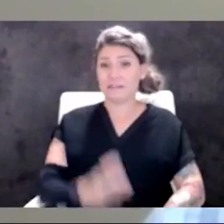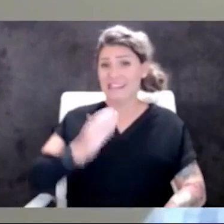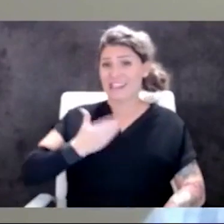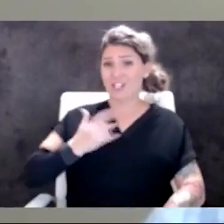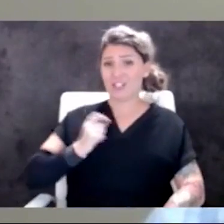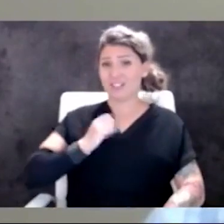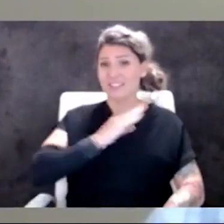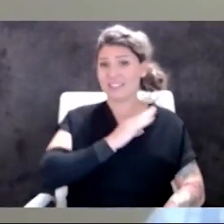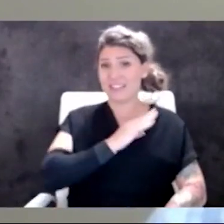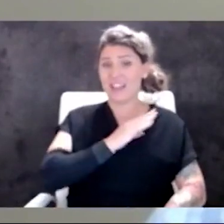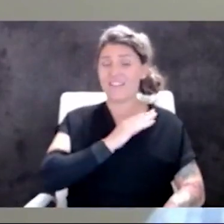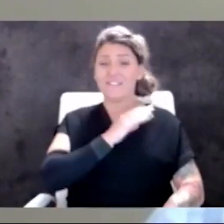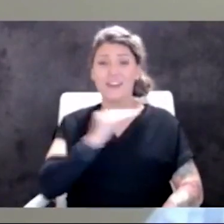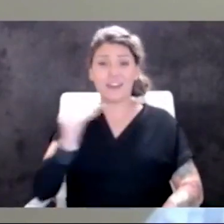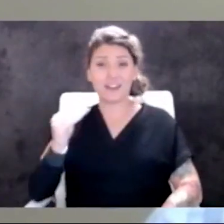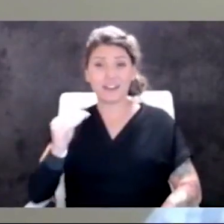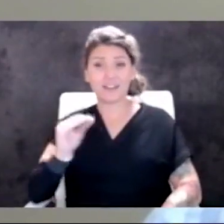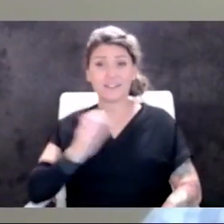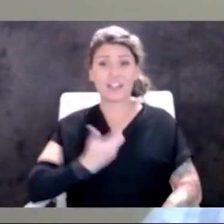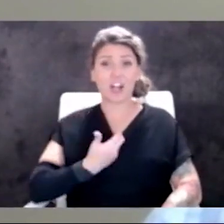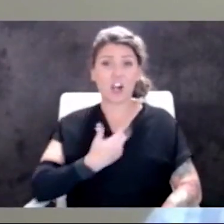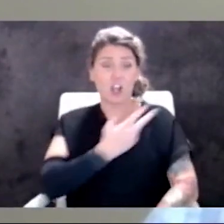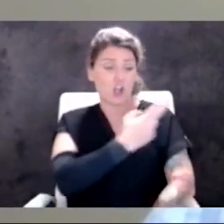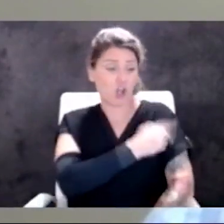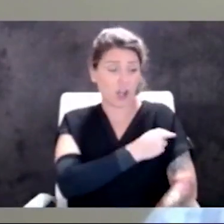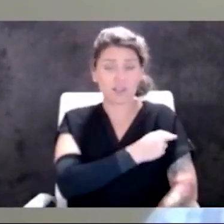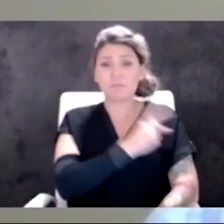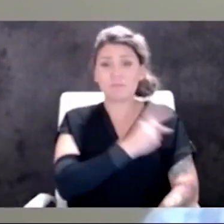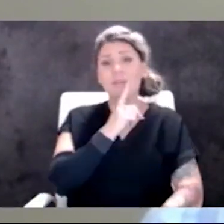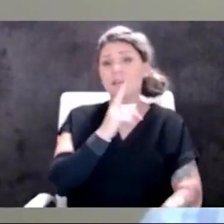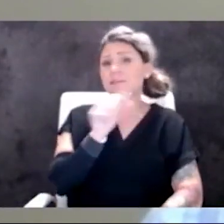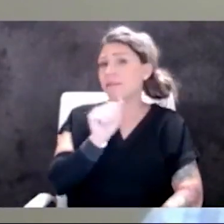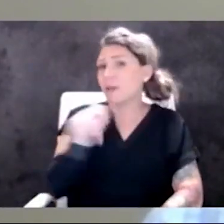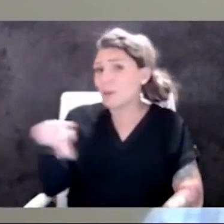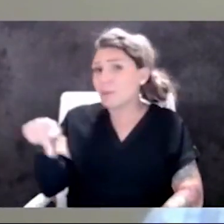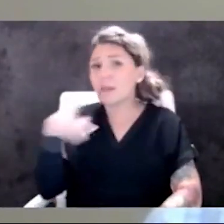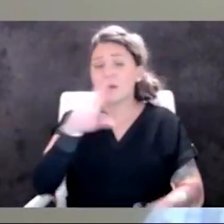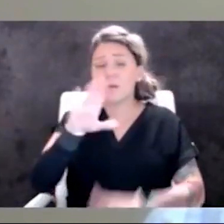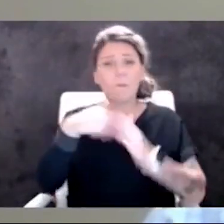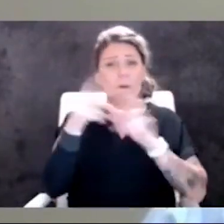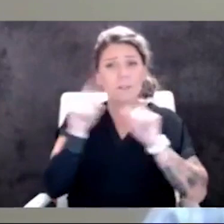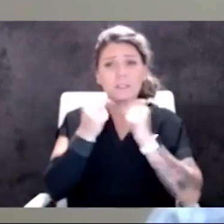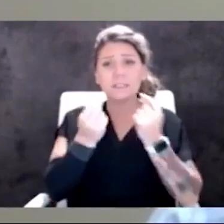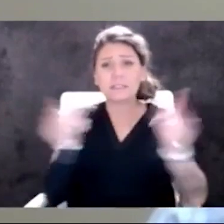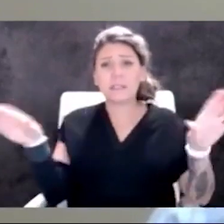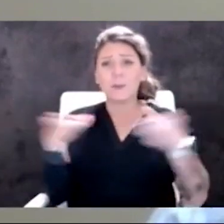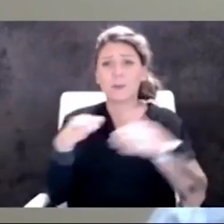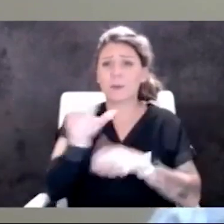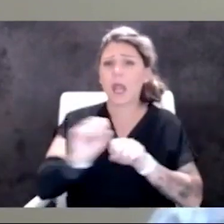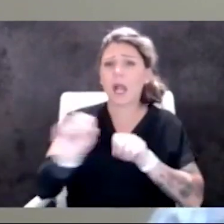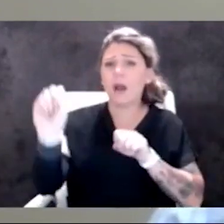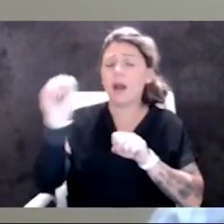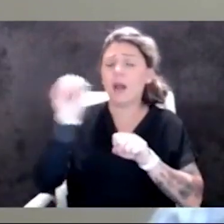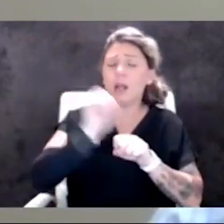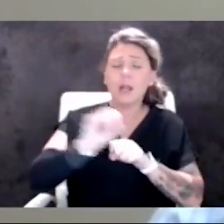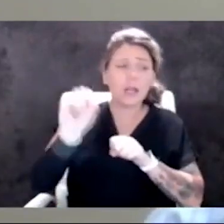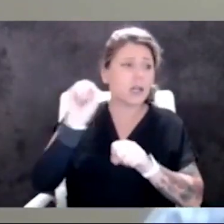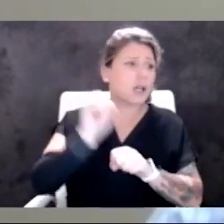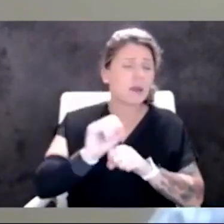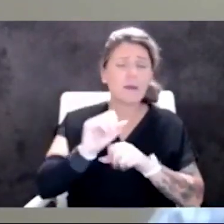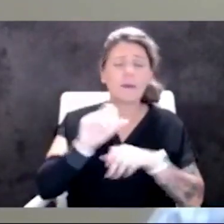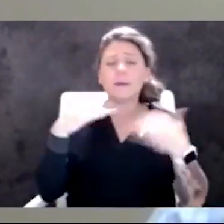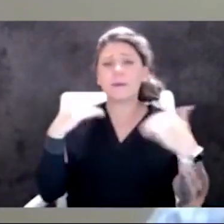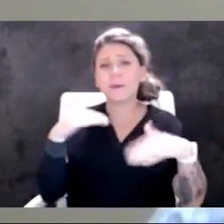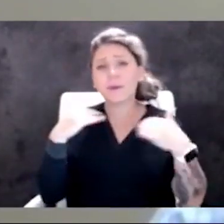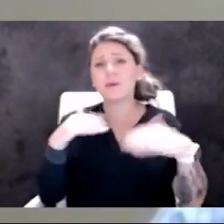our hospitalist team and the APPs on that team are just working tirelessly to do what's best